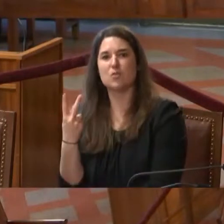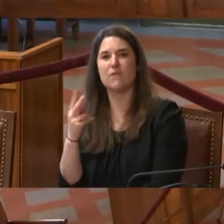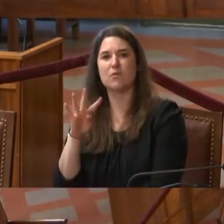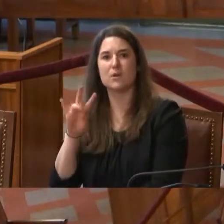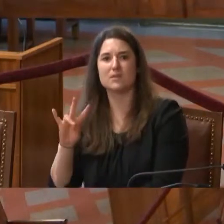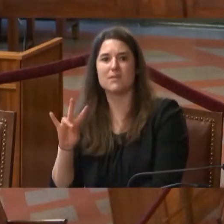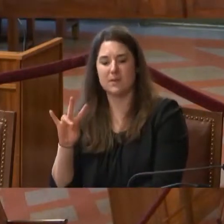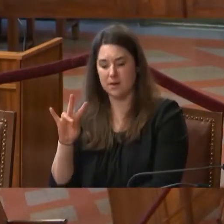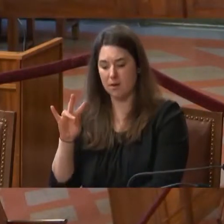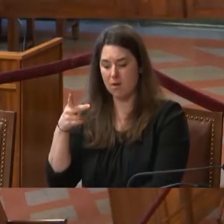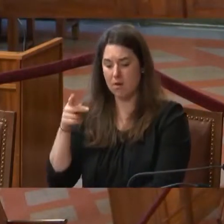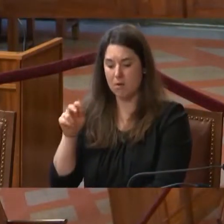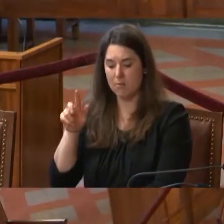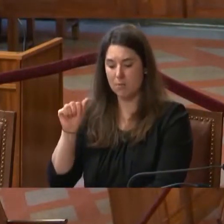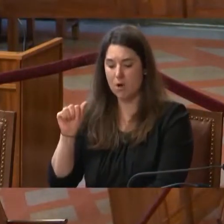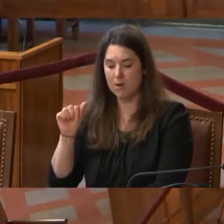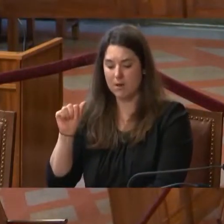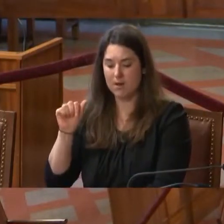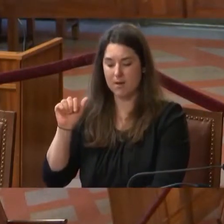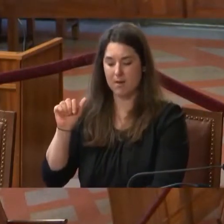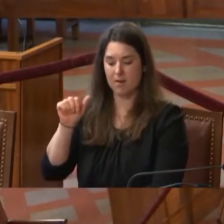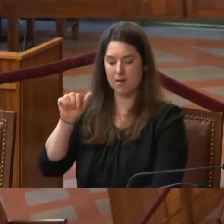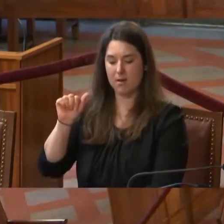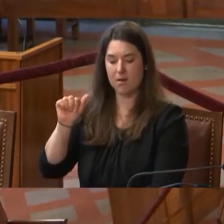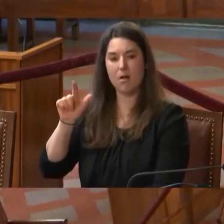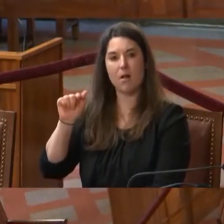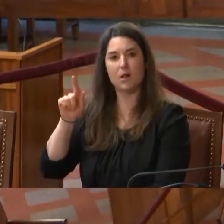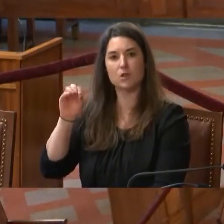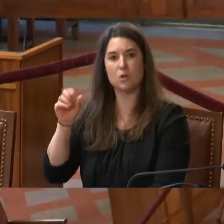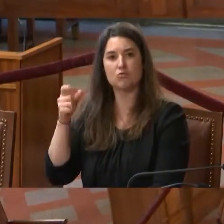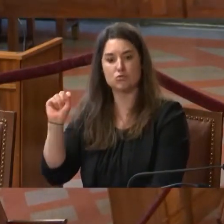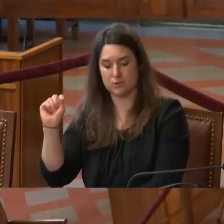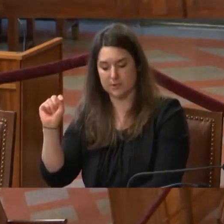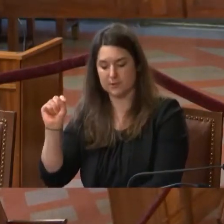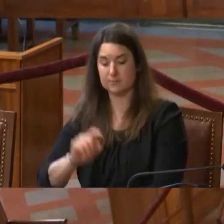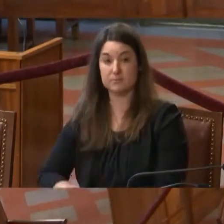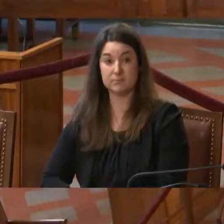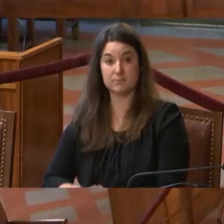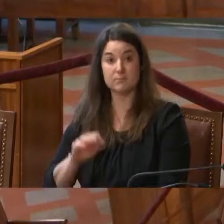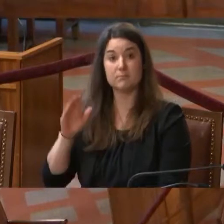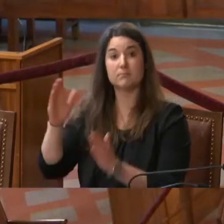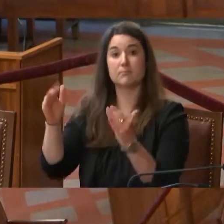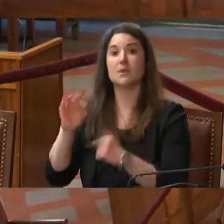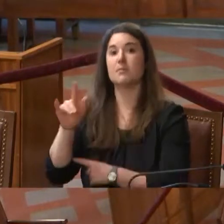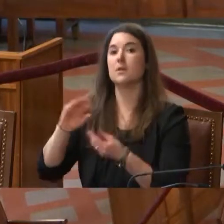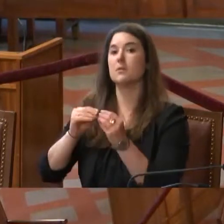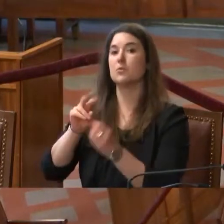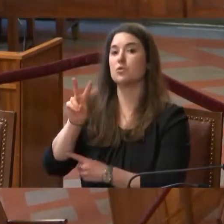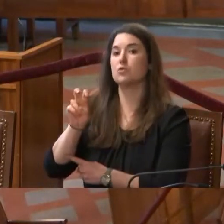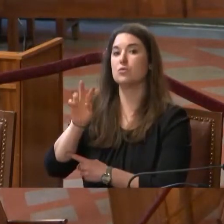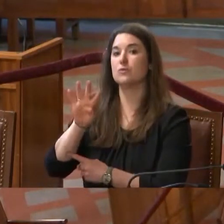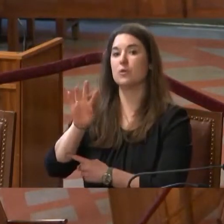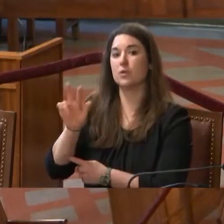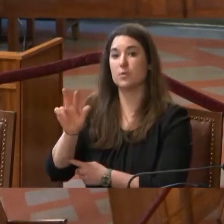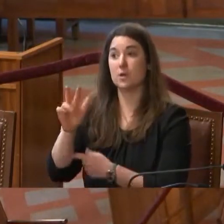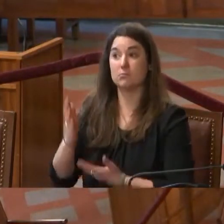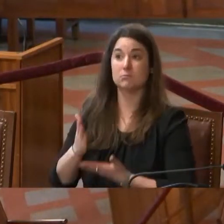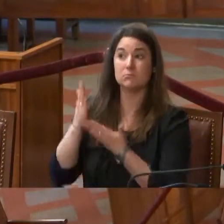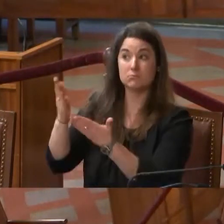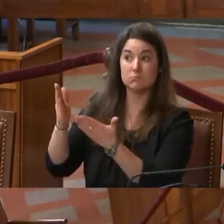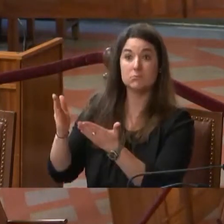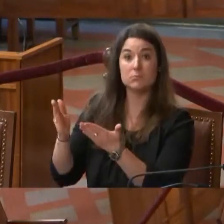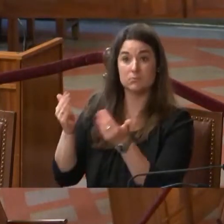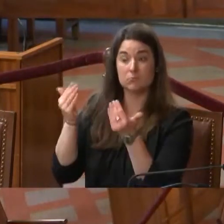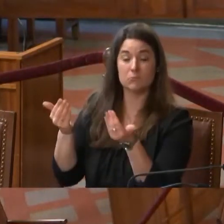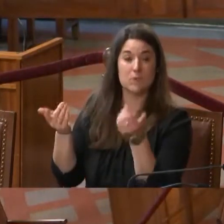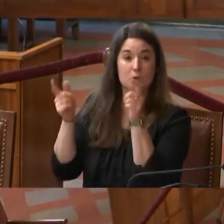Palo Alto Street in the 22nd Ward, 1st Council District. Bill Number 243, Resolution providing for an